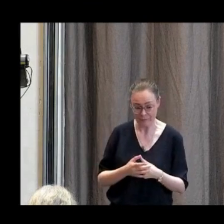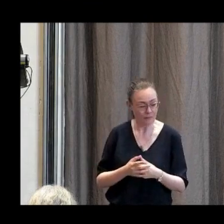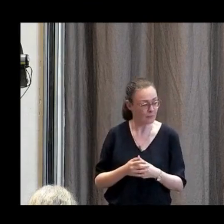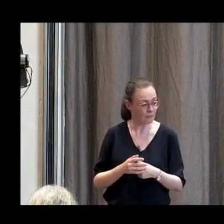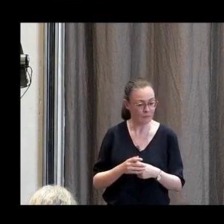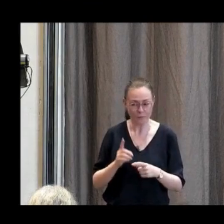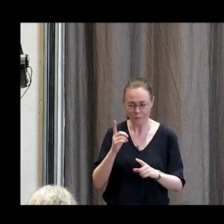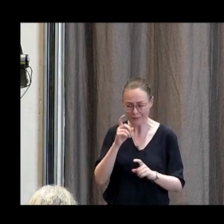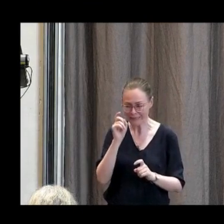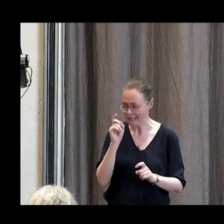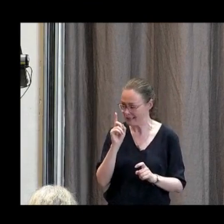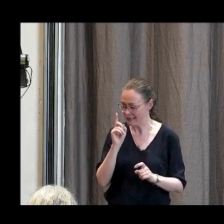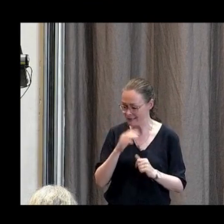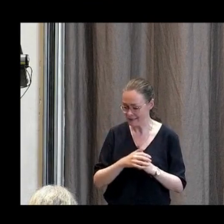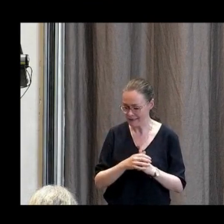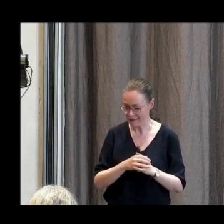Oh, 1 second.